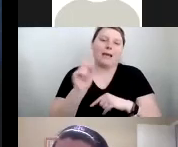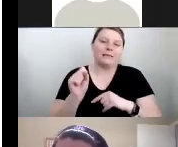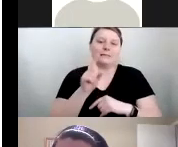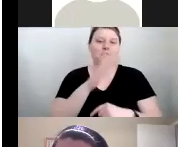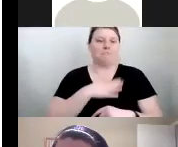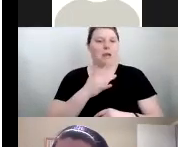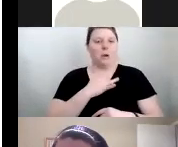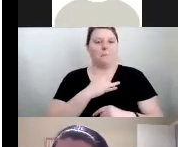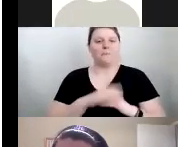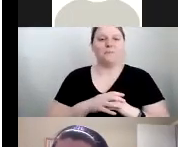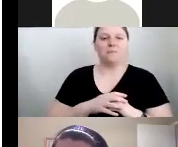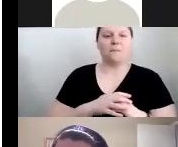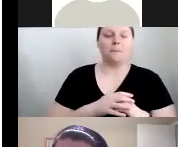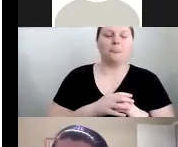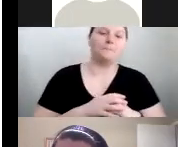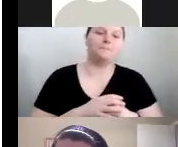heart.